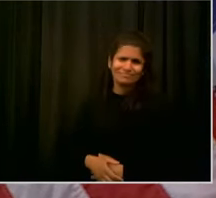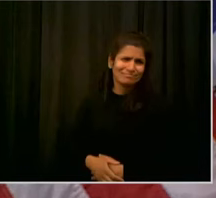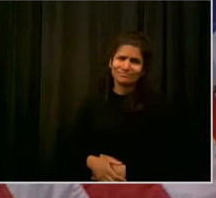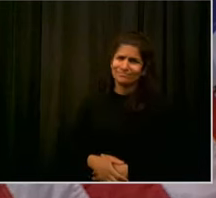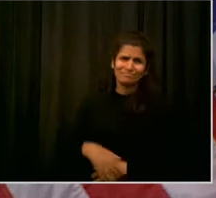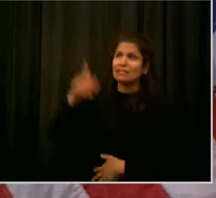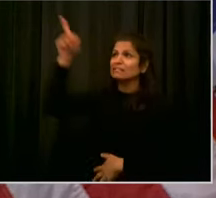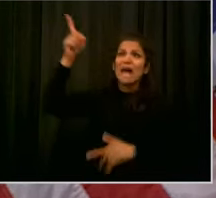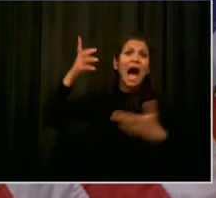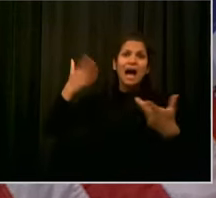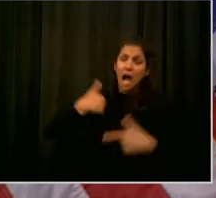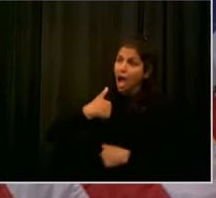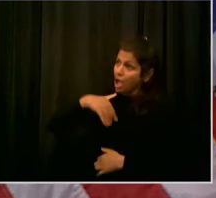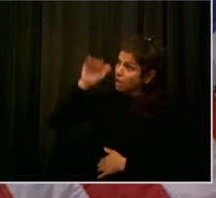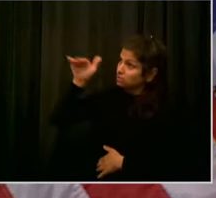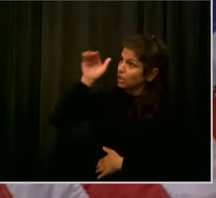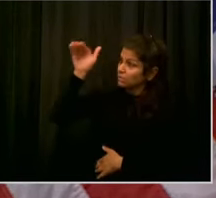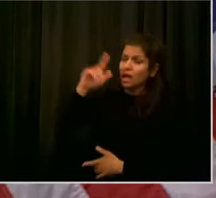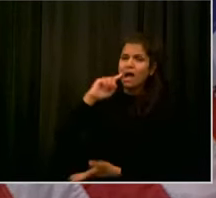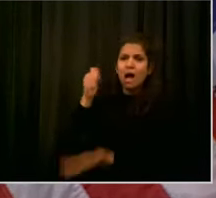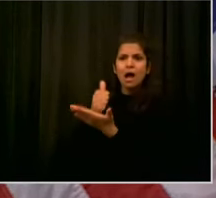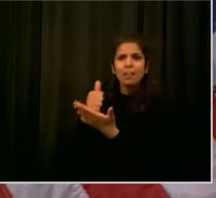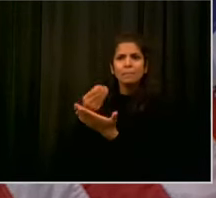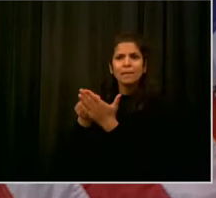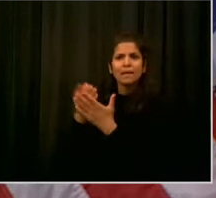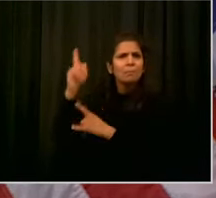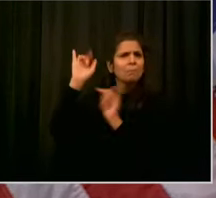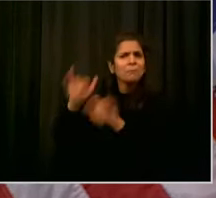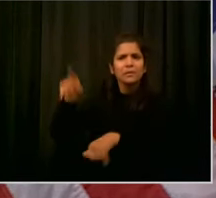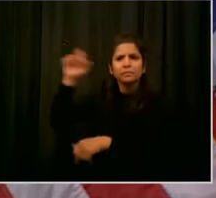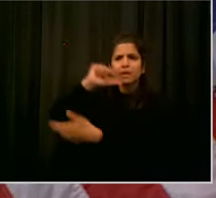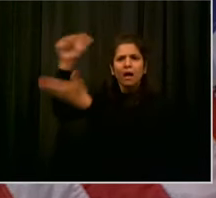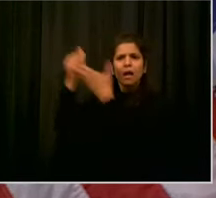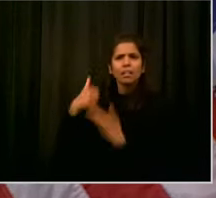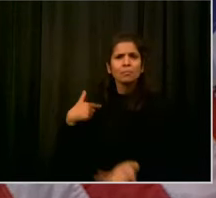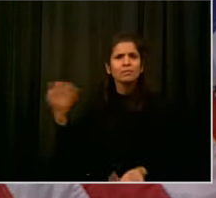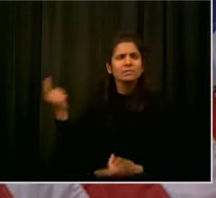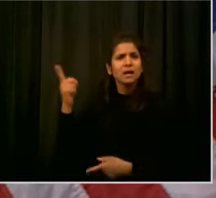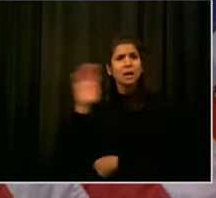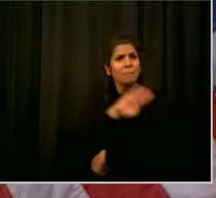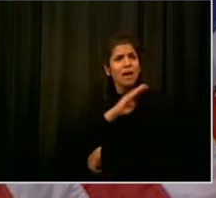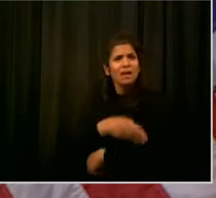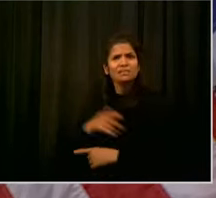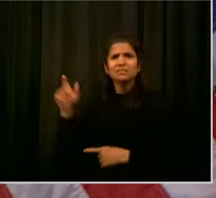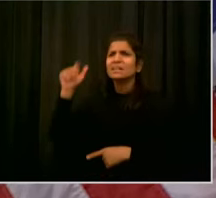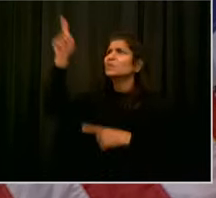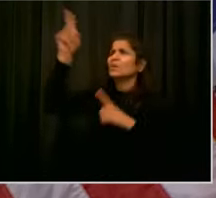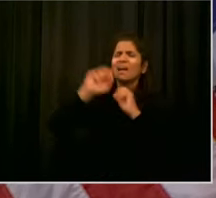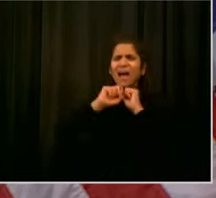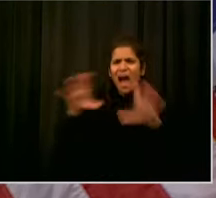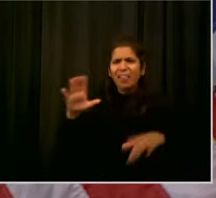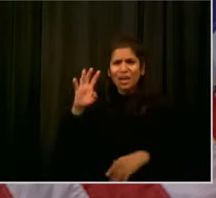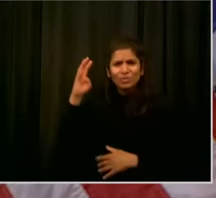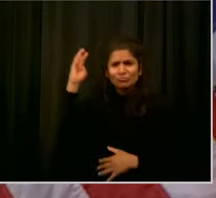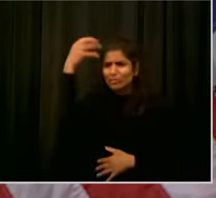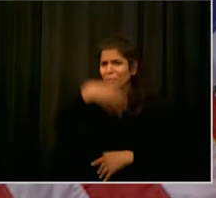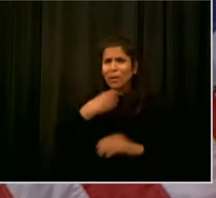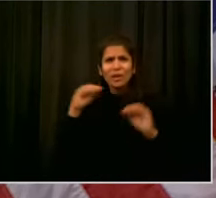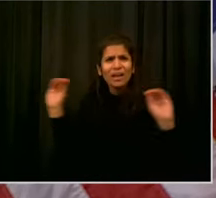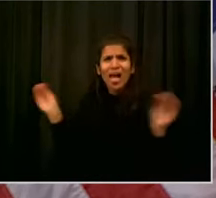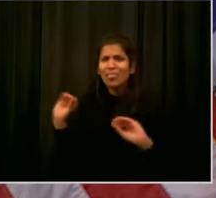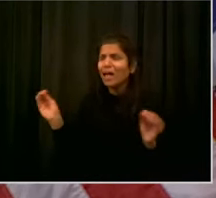of this is literally at his doorstep. So he can tweet all he wants. I just wish he would be a president once in a while and actually help